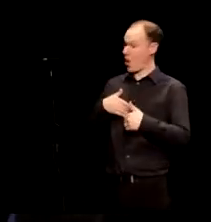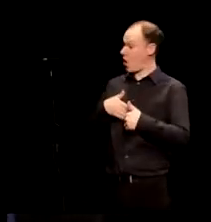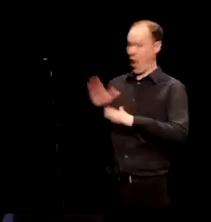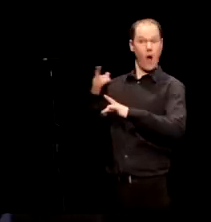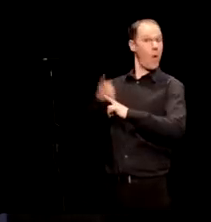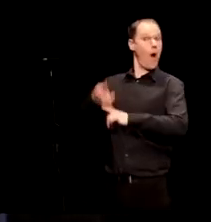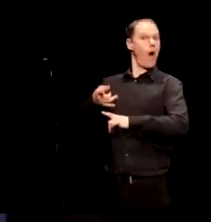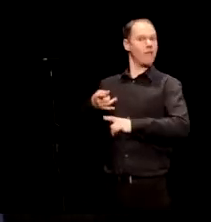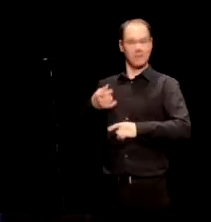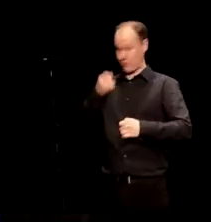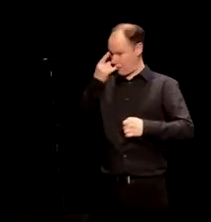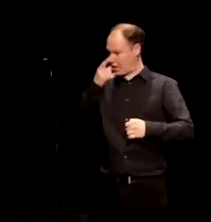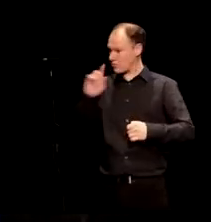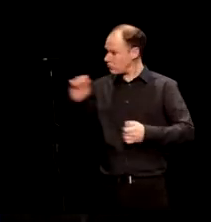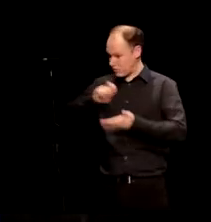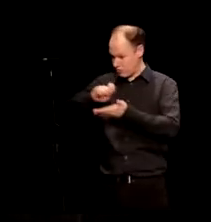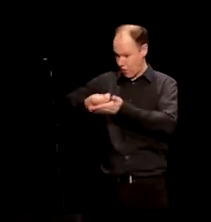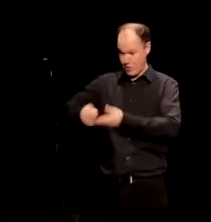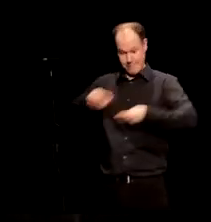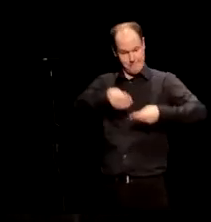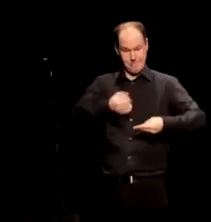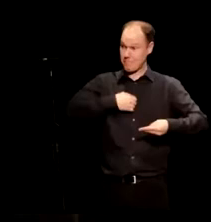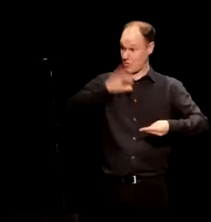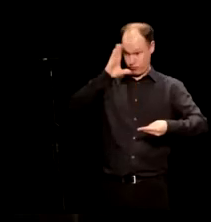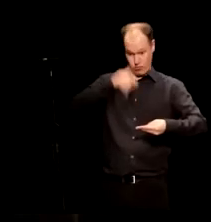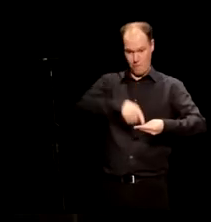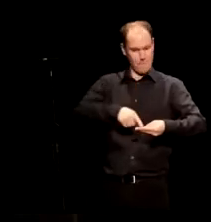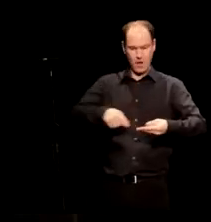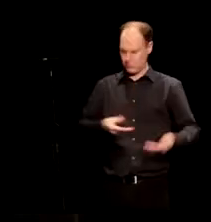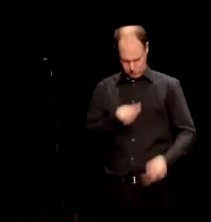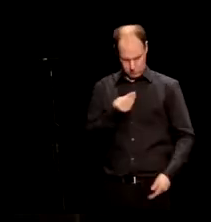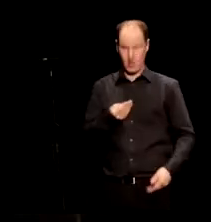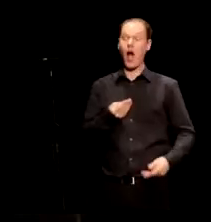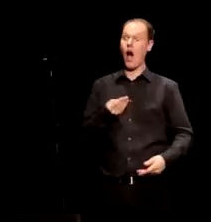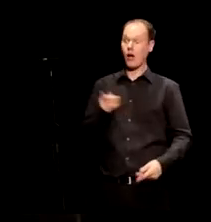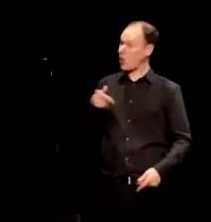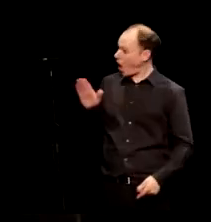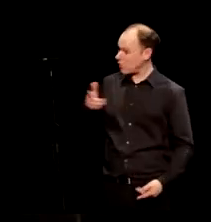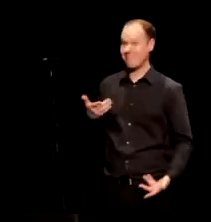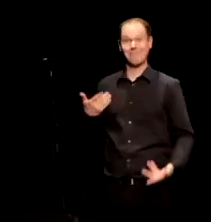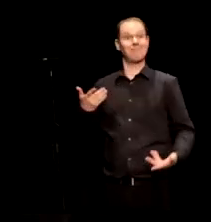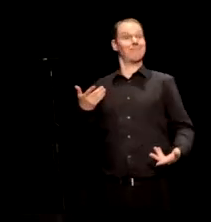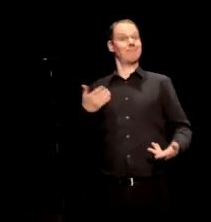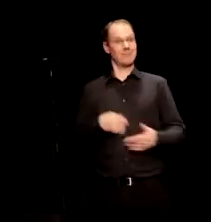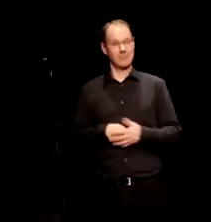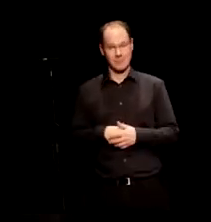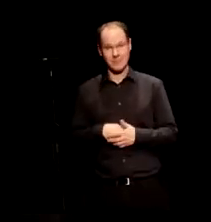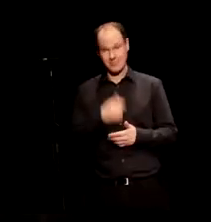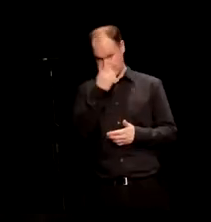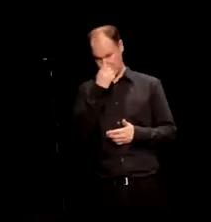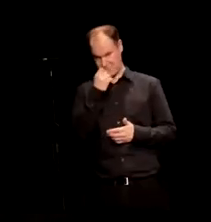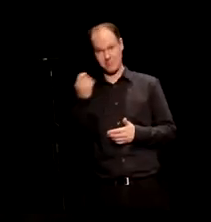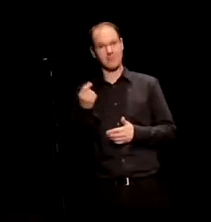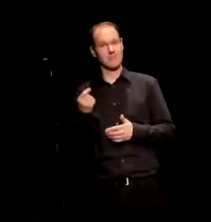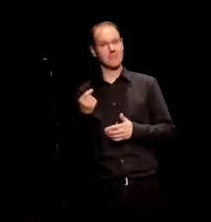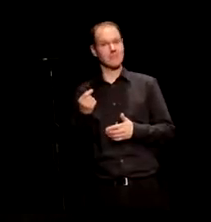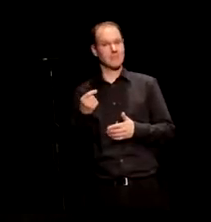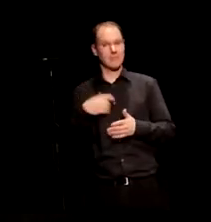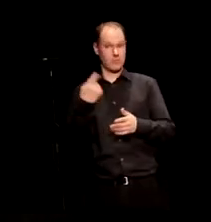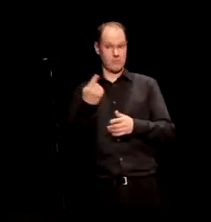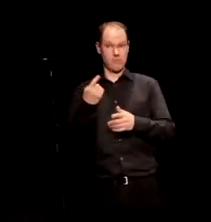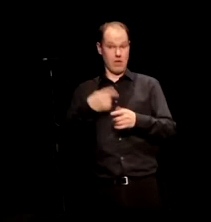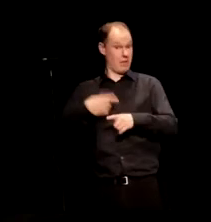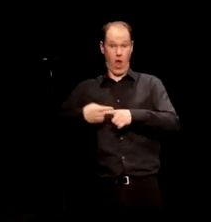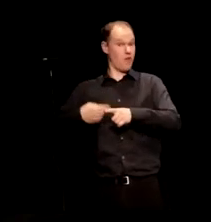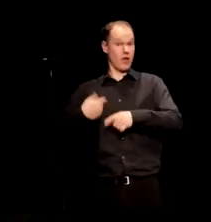found your note in my room. You see, Bob came into town to fetch his father's car, and he called for me. He was in a